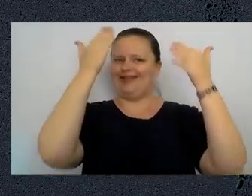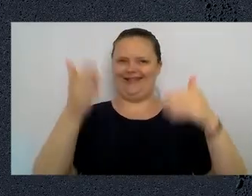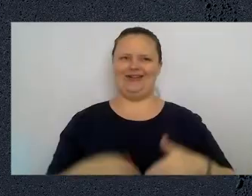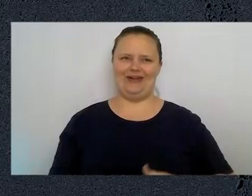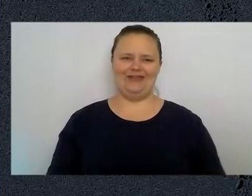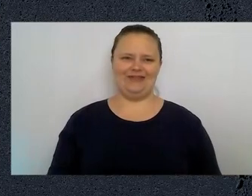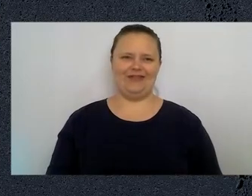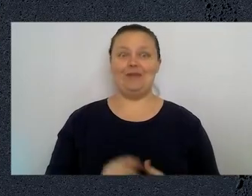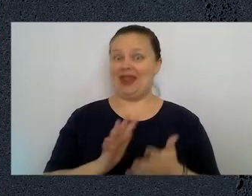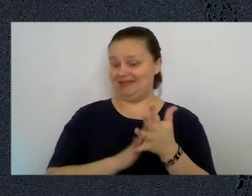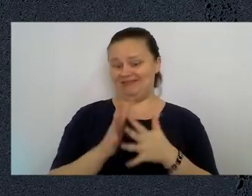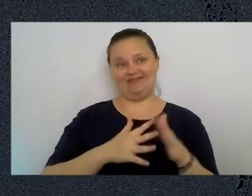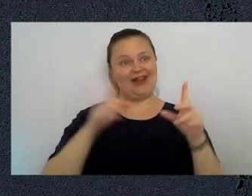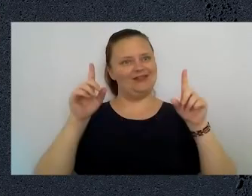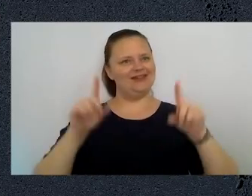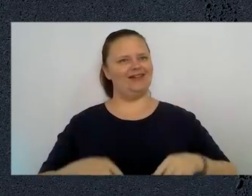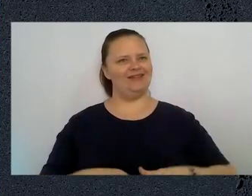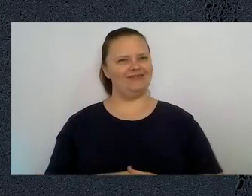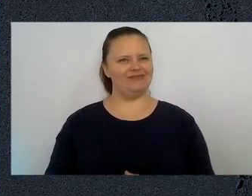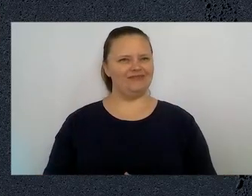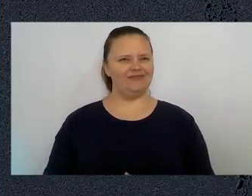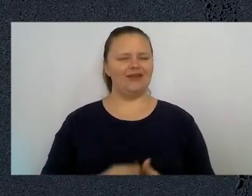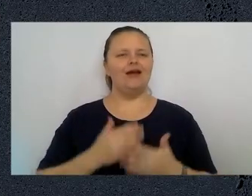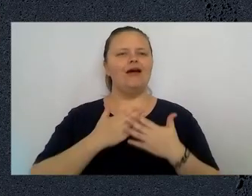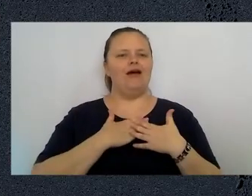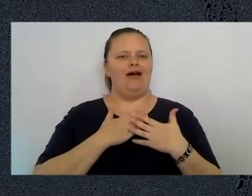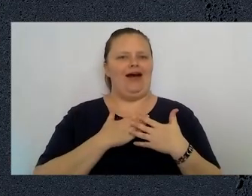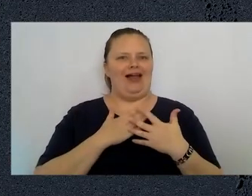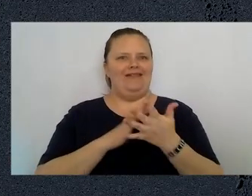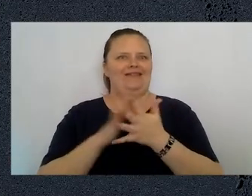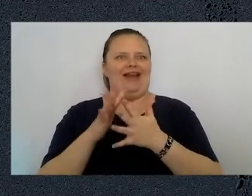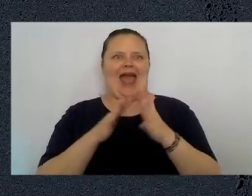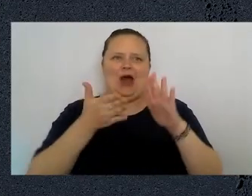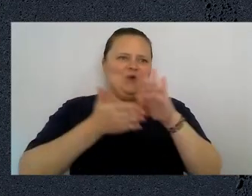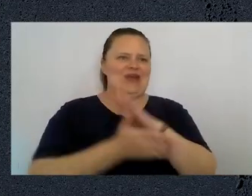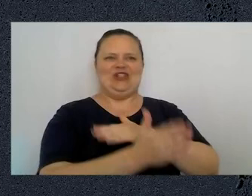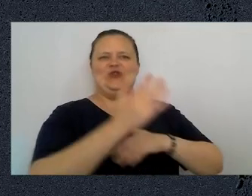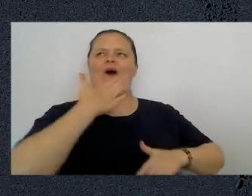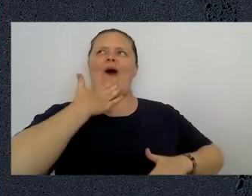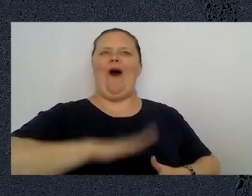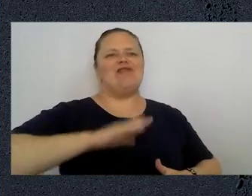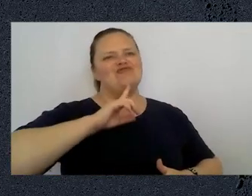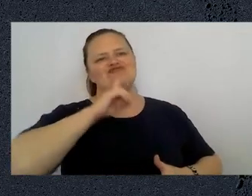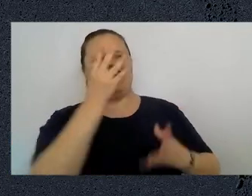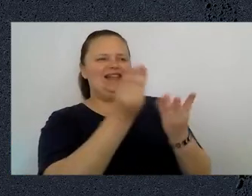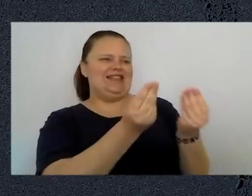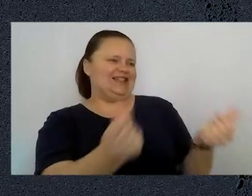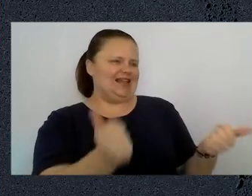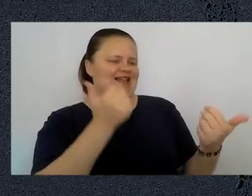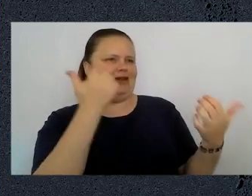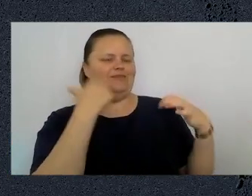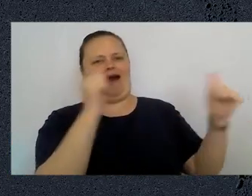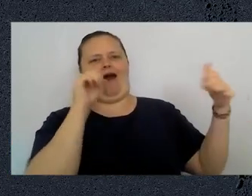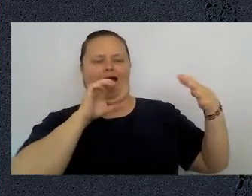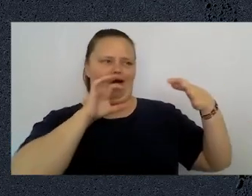So how it started. Fantastic. And I love the fact that it took getting into the hot red desert for you to make that really deep connection, because I think we need